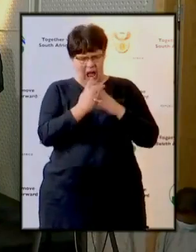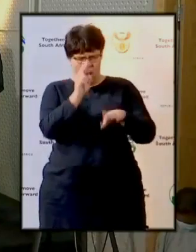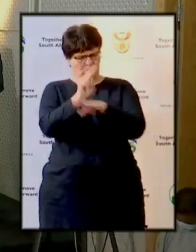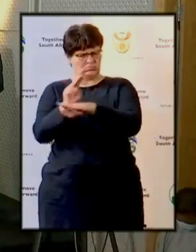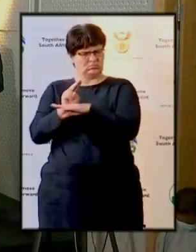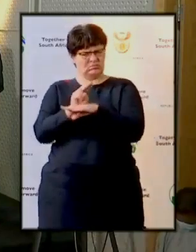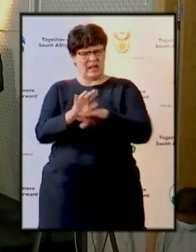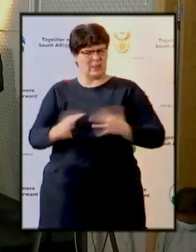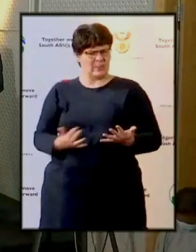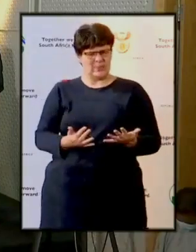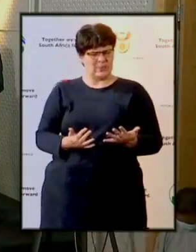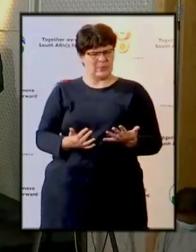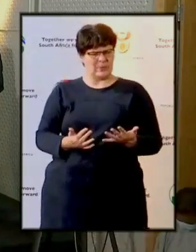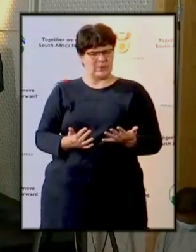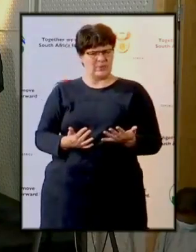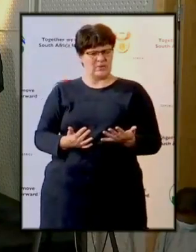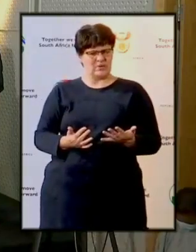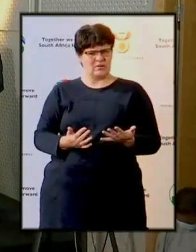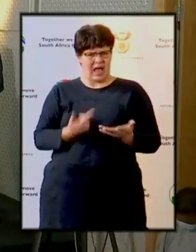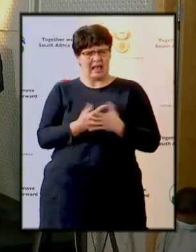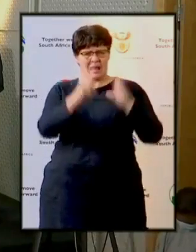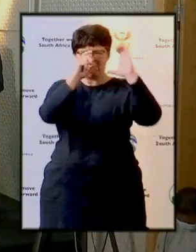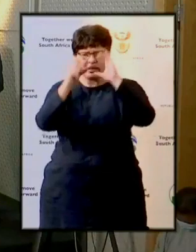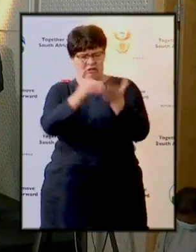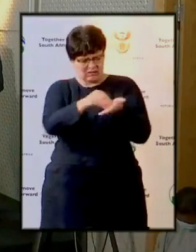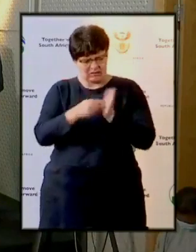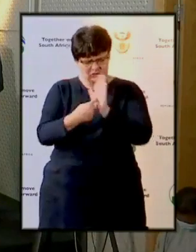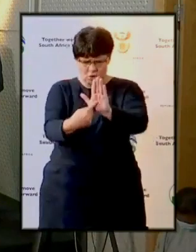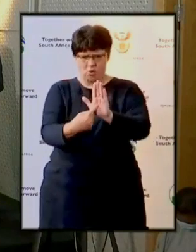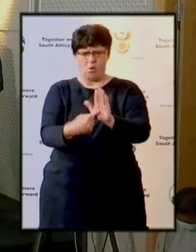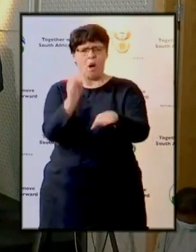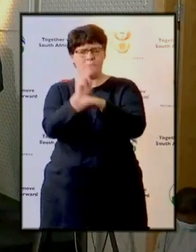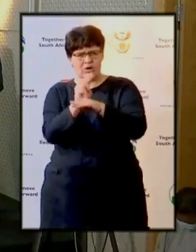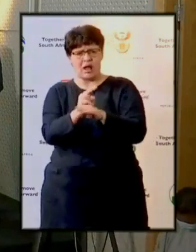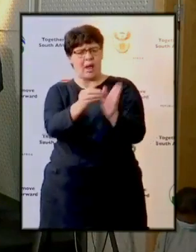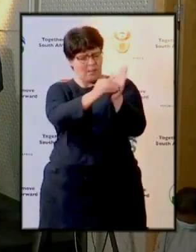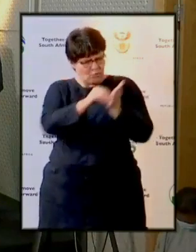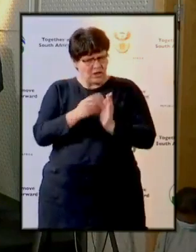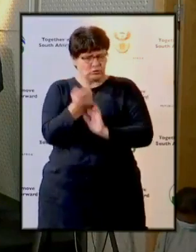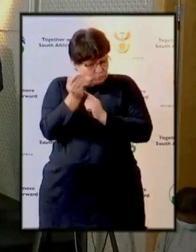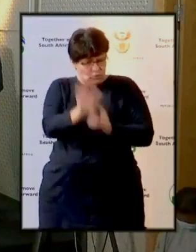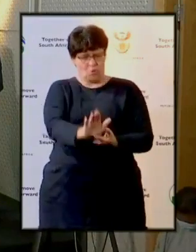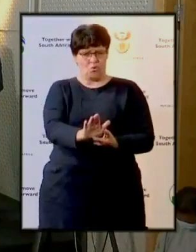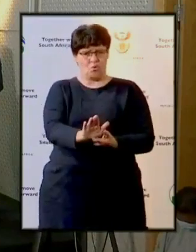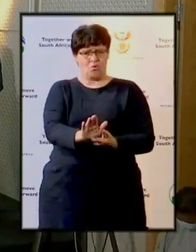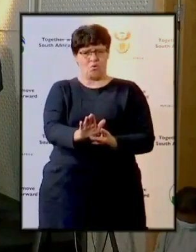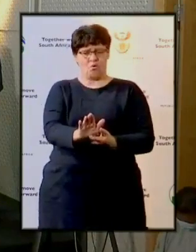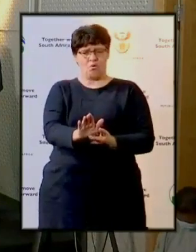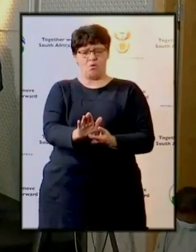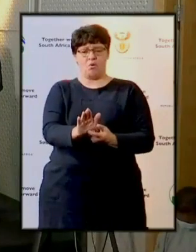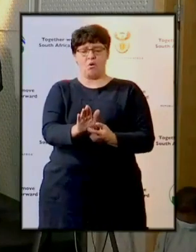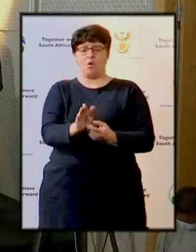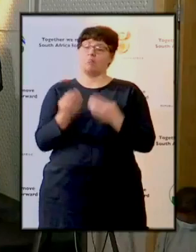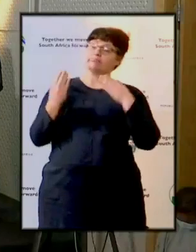monitored? You know, I can even bring pictures for you. I can monitor that and bring pictures for you to show that the lockdown